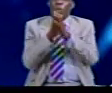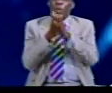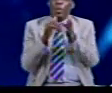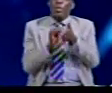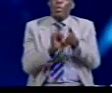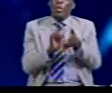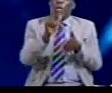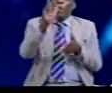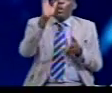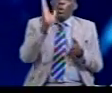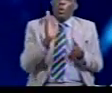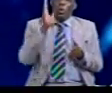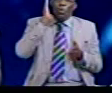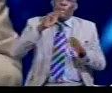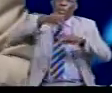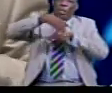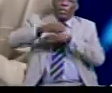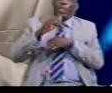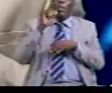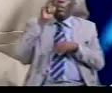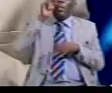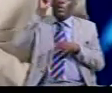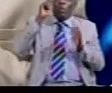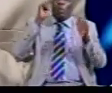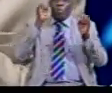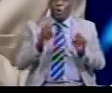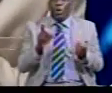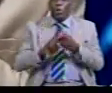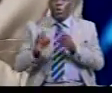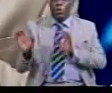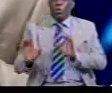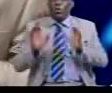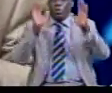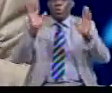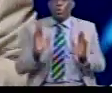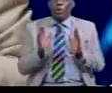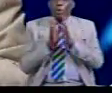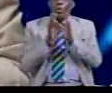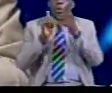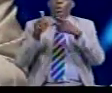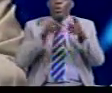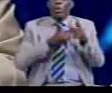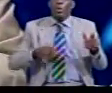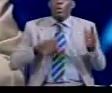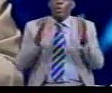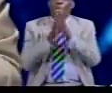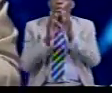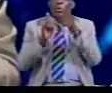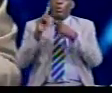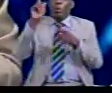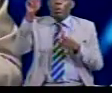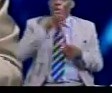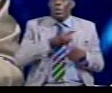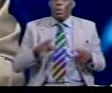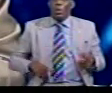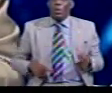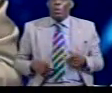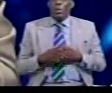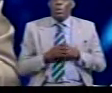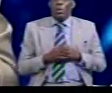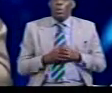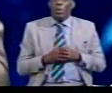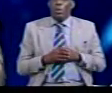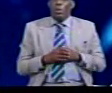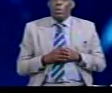power to operate wonders. Prions le Seigneur. Pray unto the Lord. Prions le Seigneur. Pray unto the Lord. C'est l'heure de la puissance de